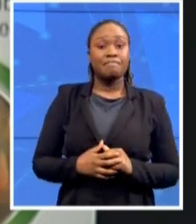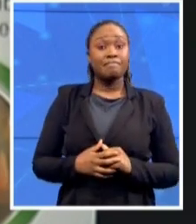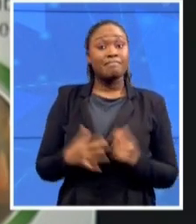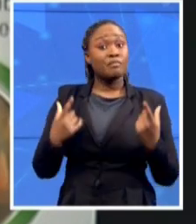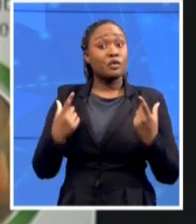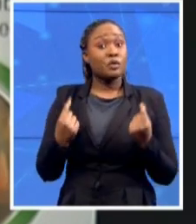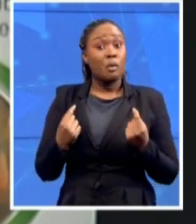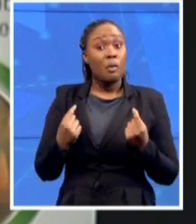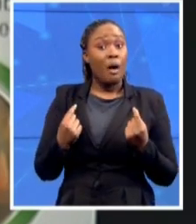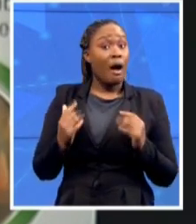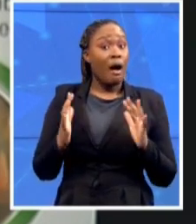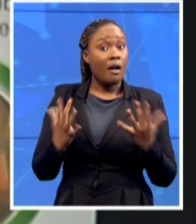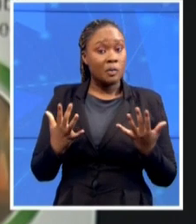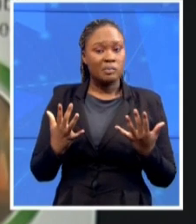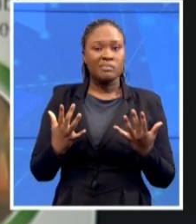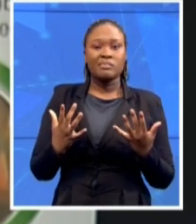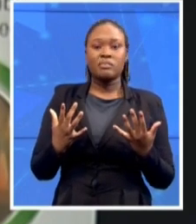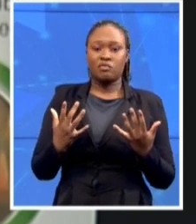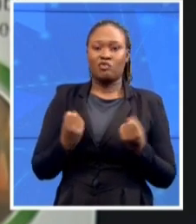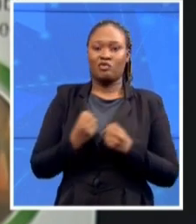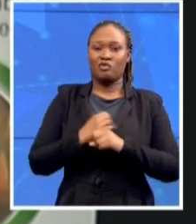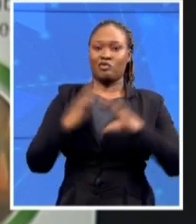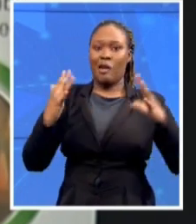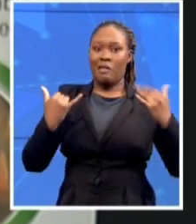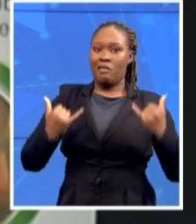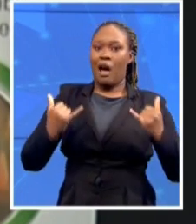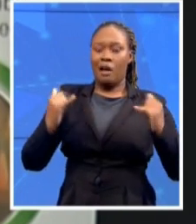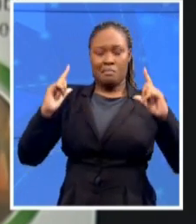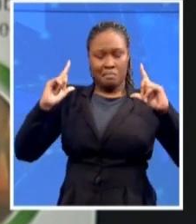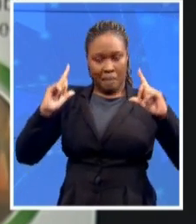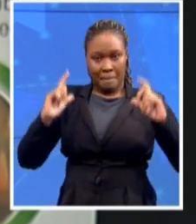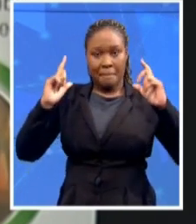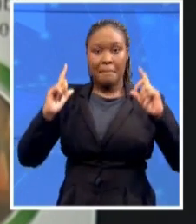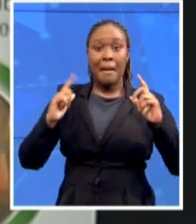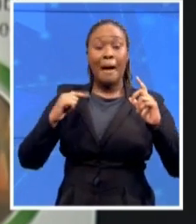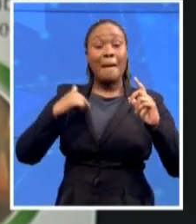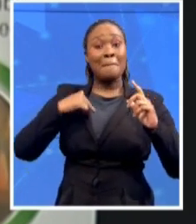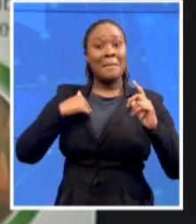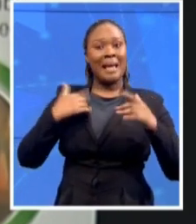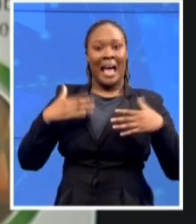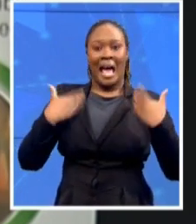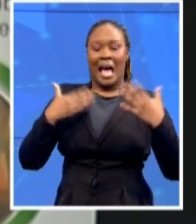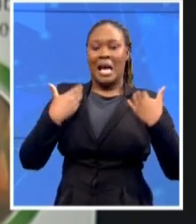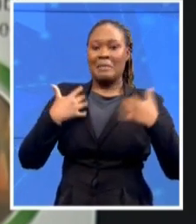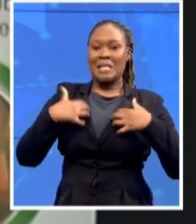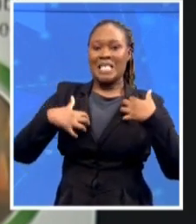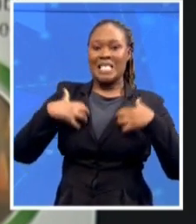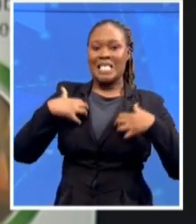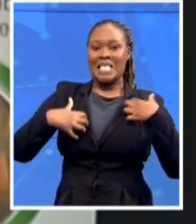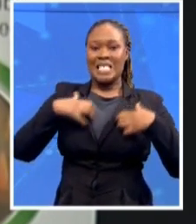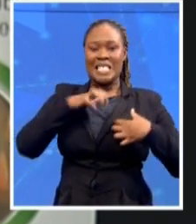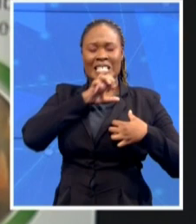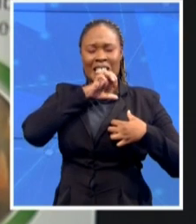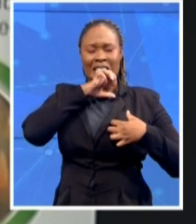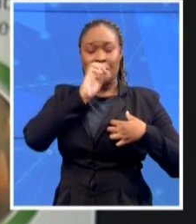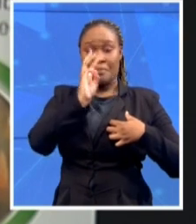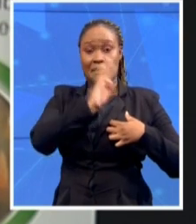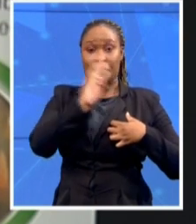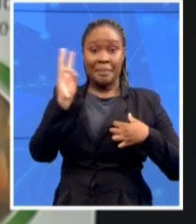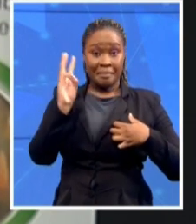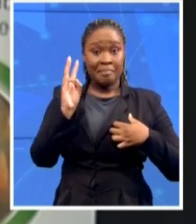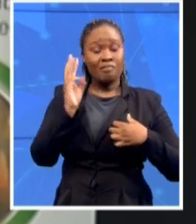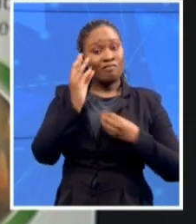today. I am very proud to announce that the City of Cape Town is opening its first round of procurement of power